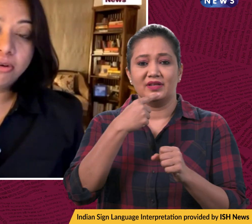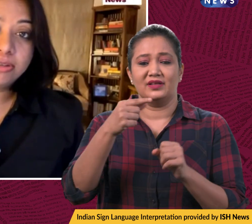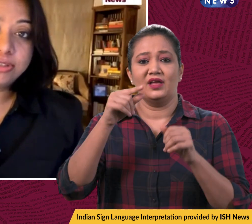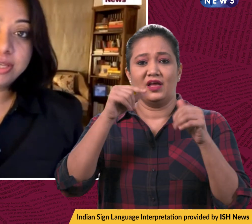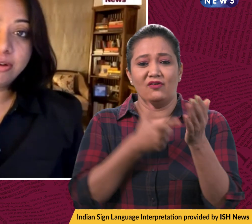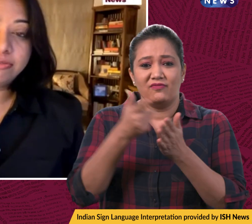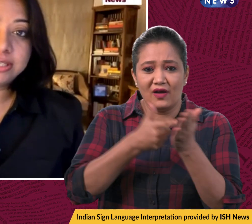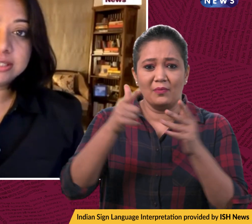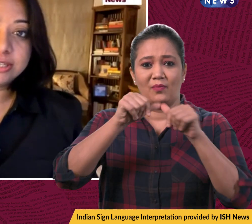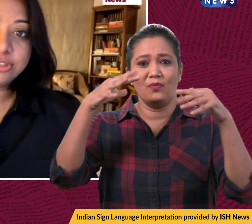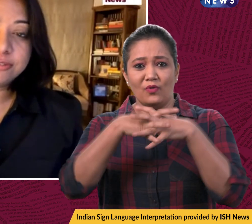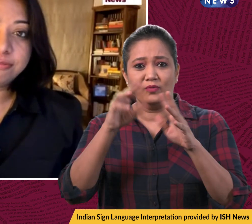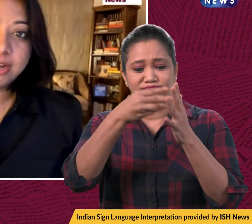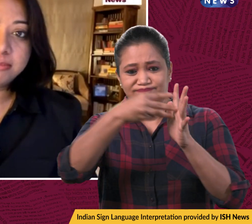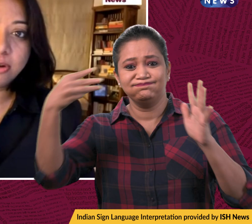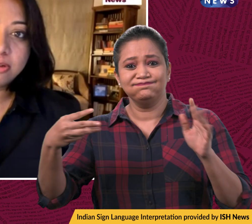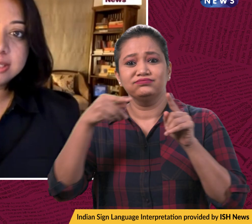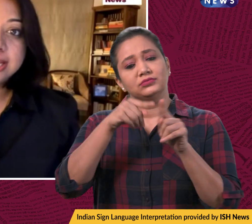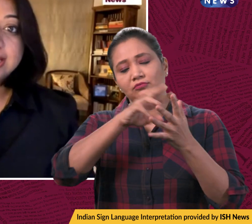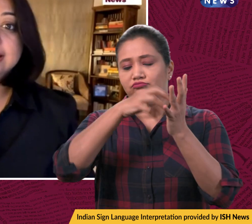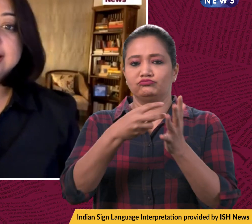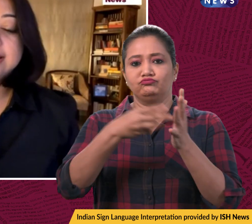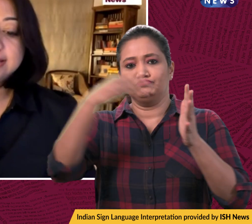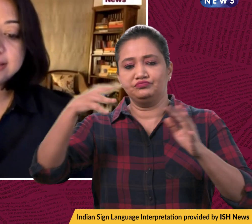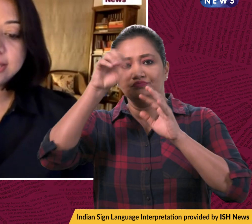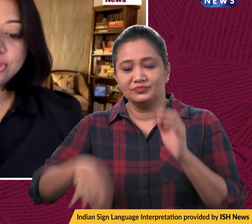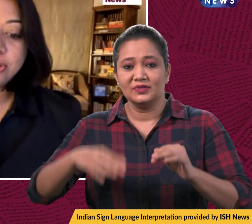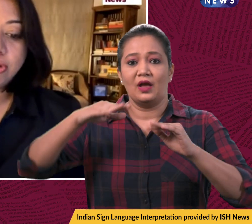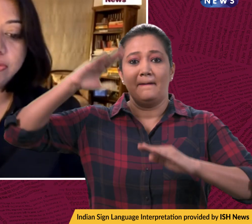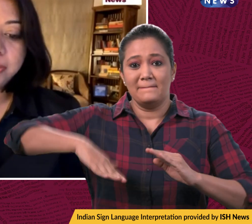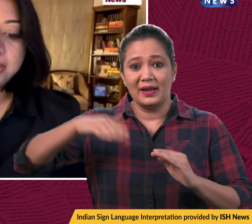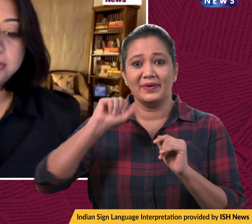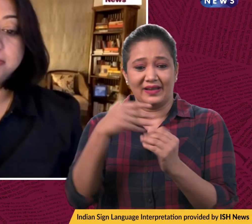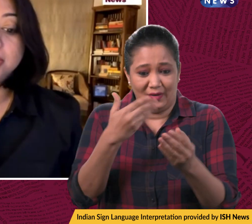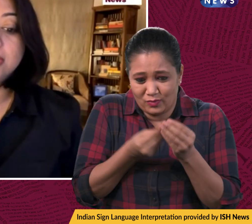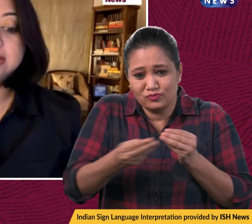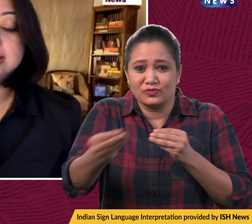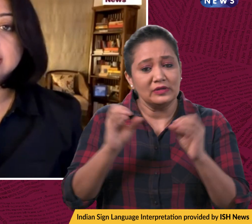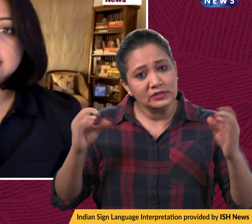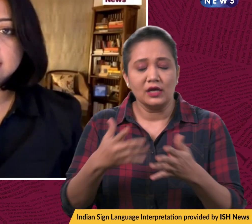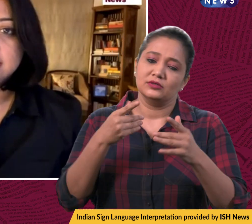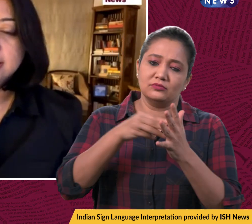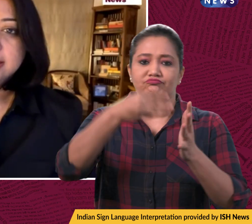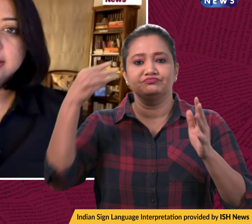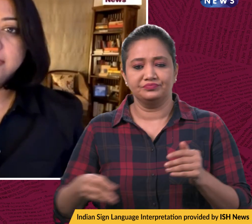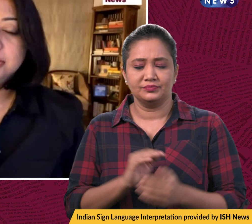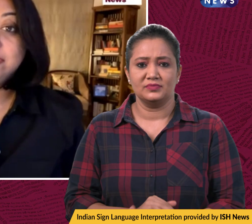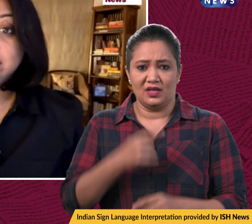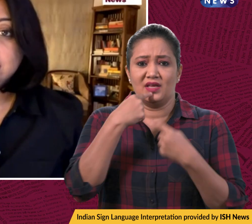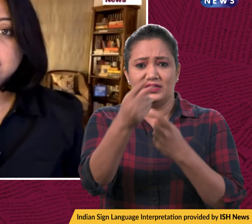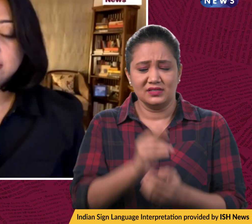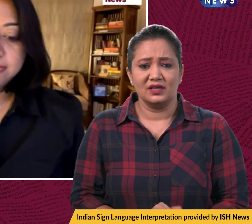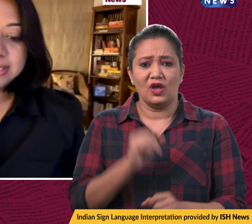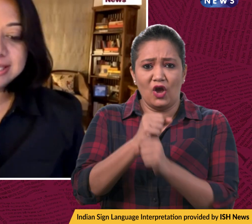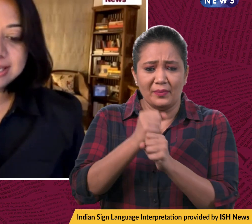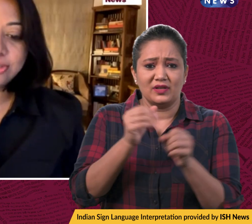repeal all three of the contentious farm laws in the next session of Parliament because, as he said, the government